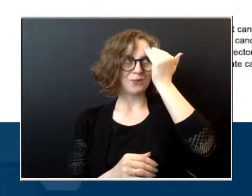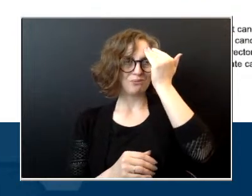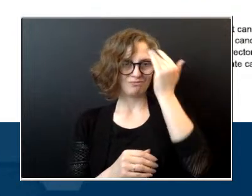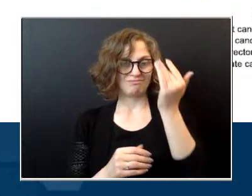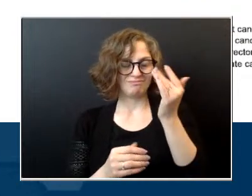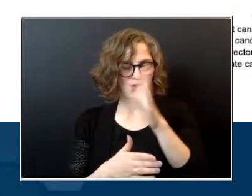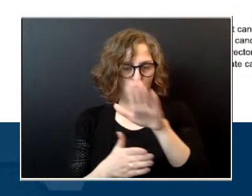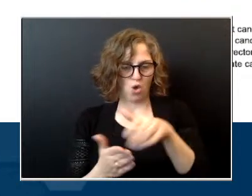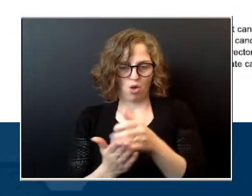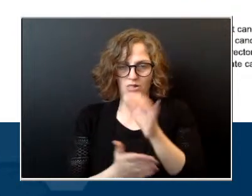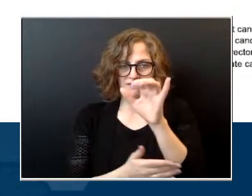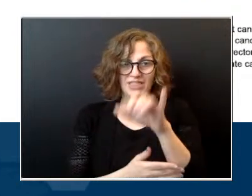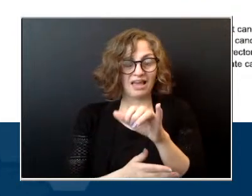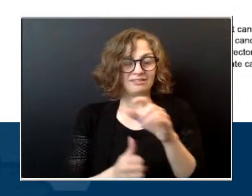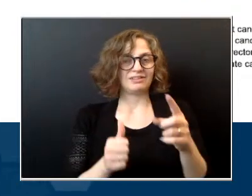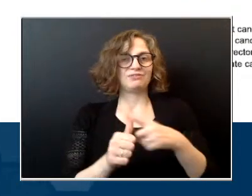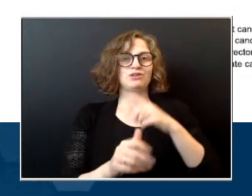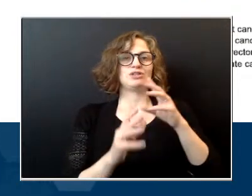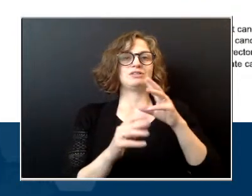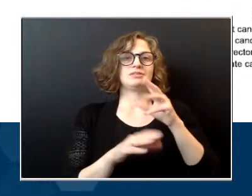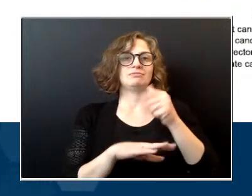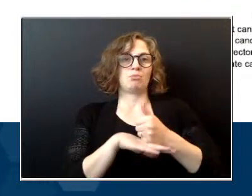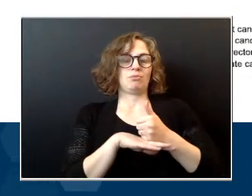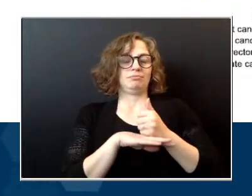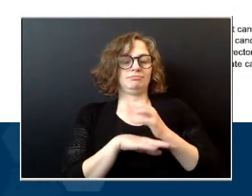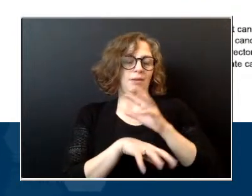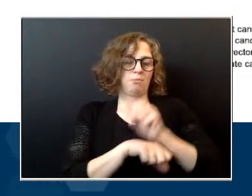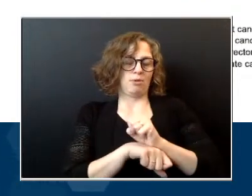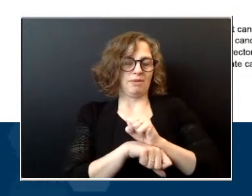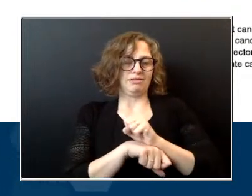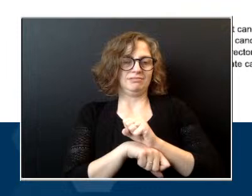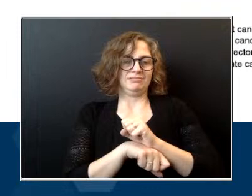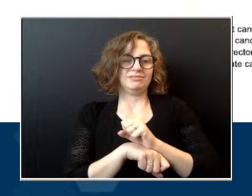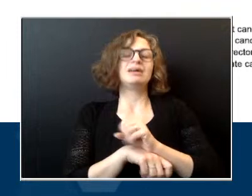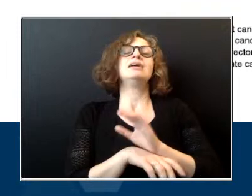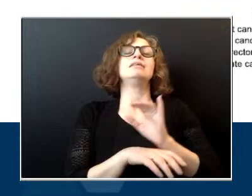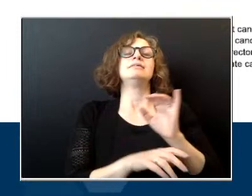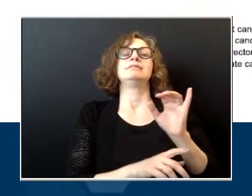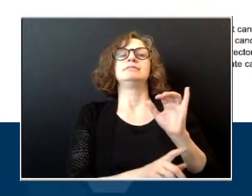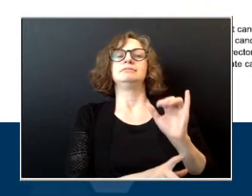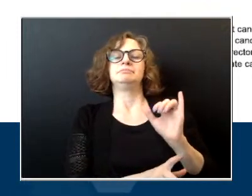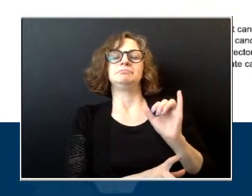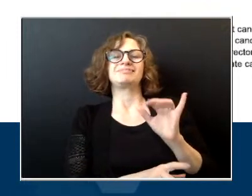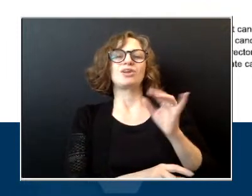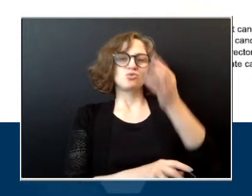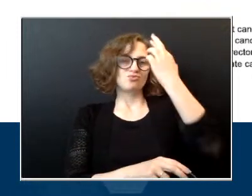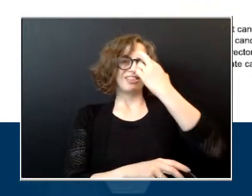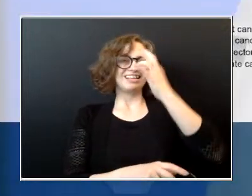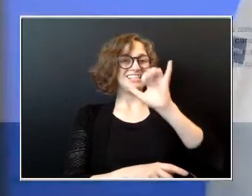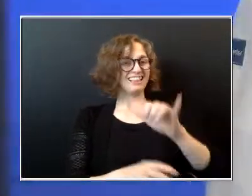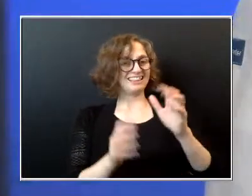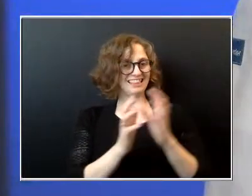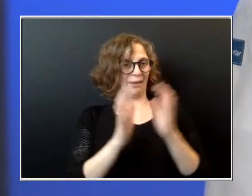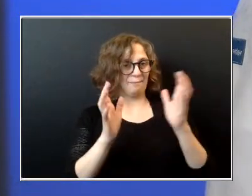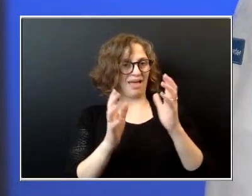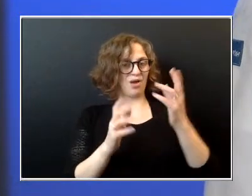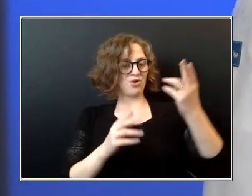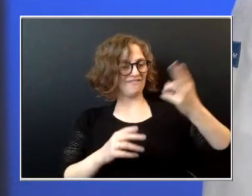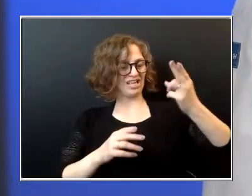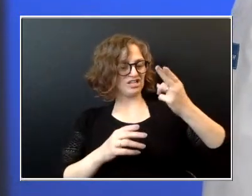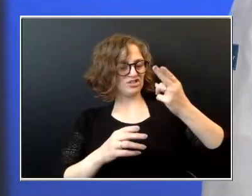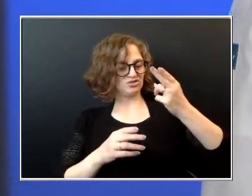get individuals to realize that that amount of family history can impact what recommendations are for